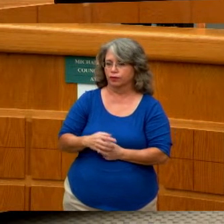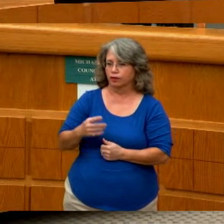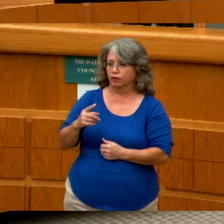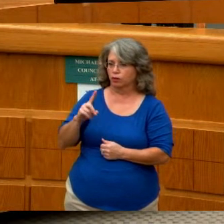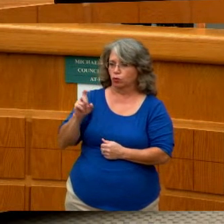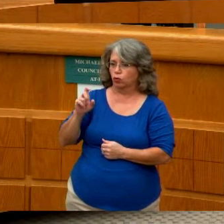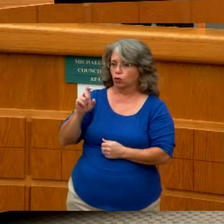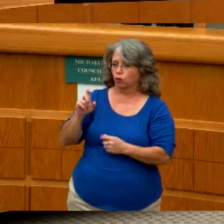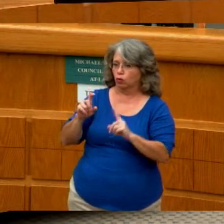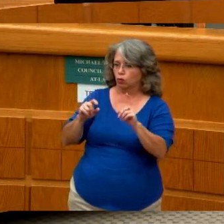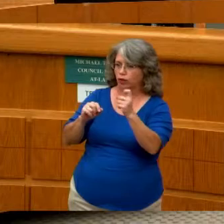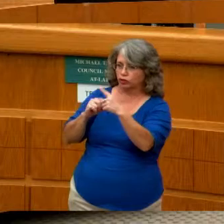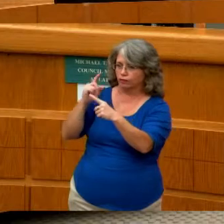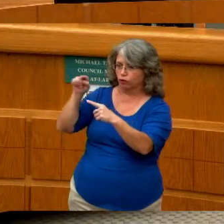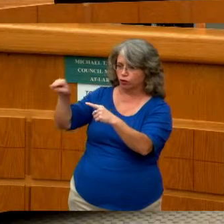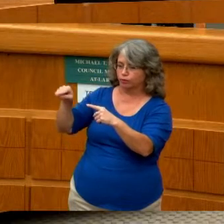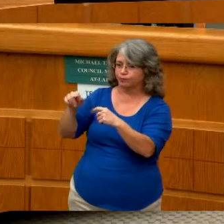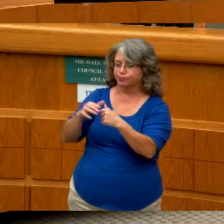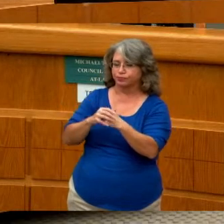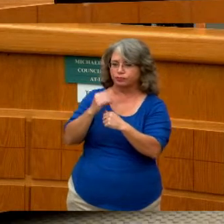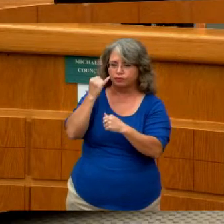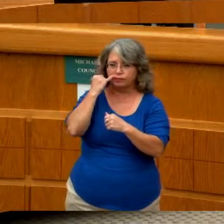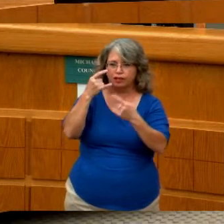Facebook users have a few questions today.